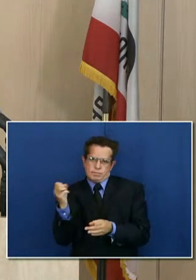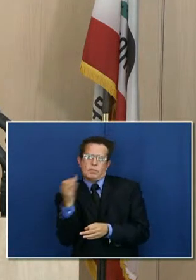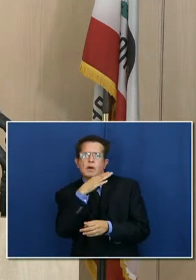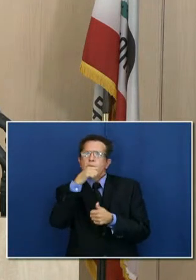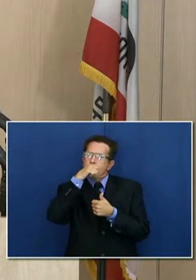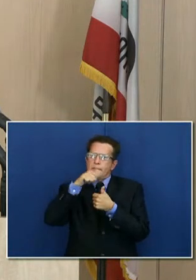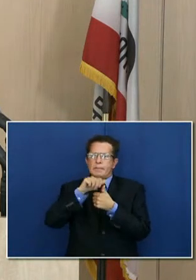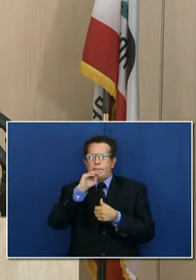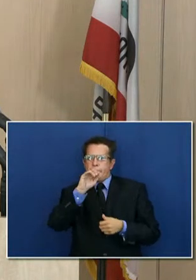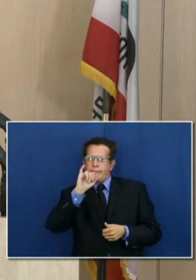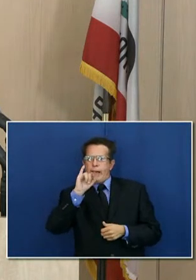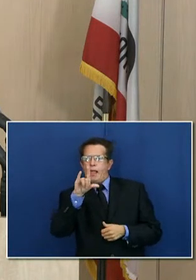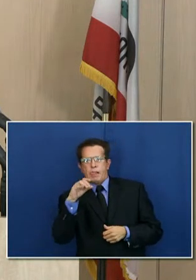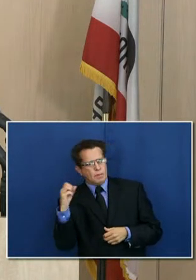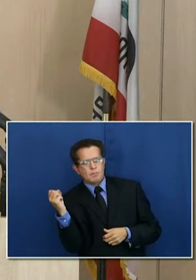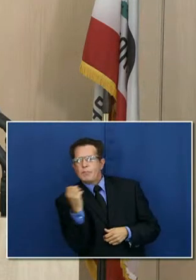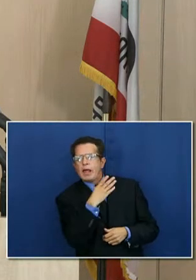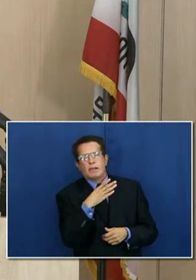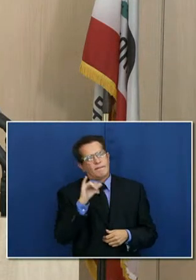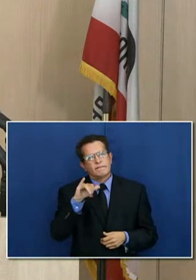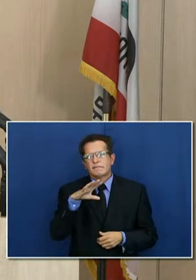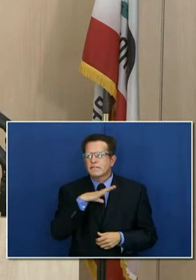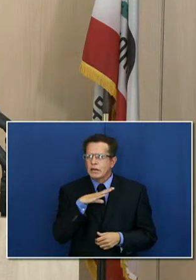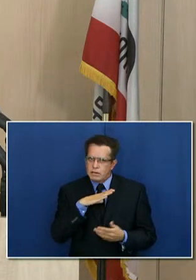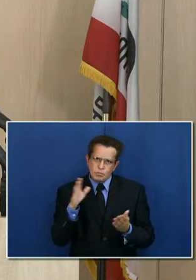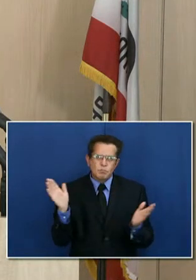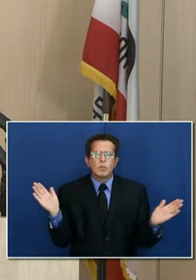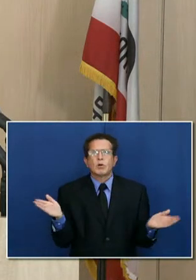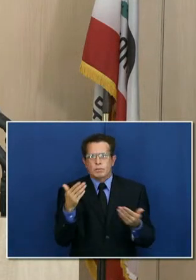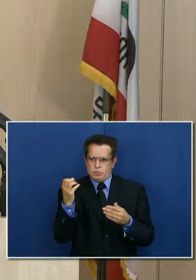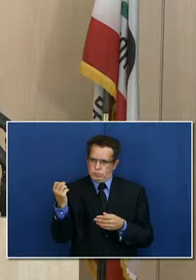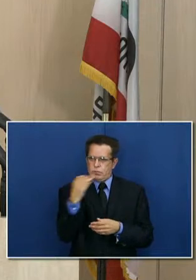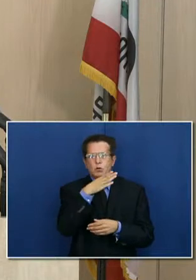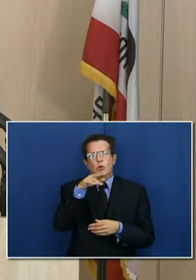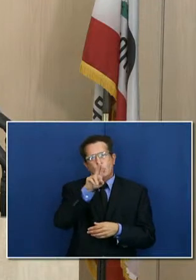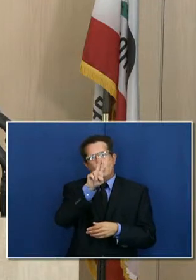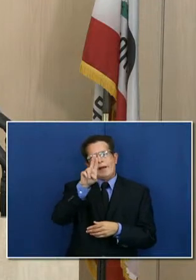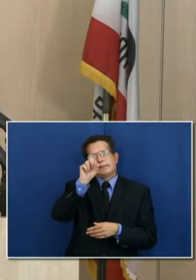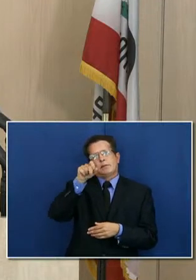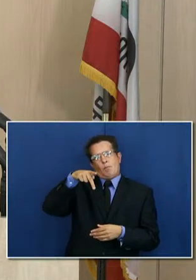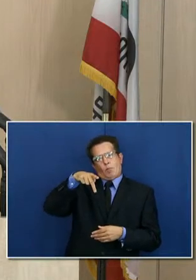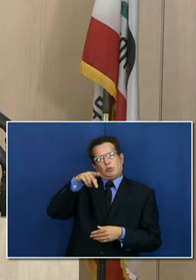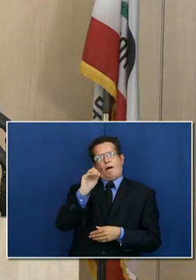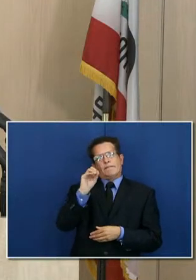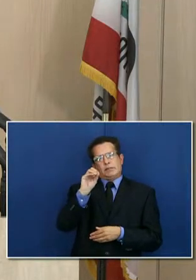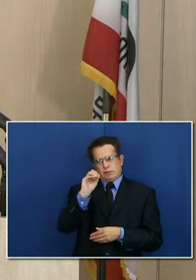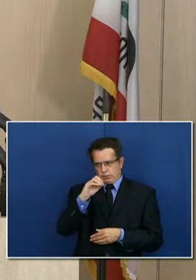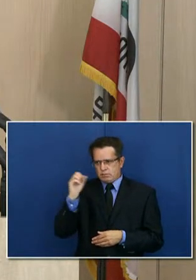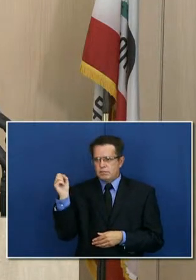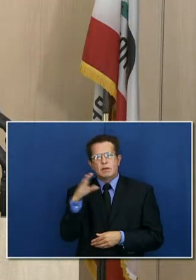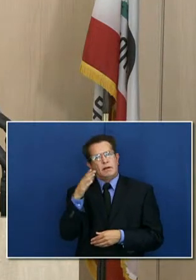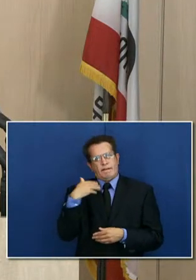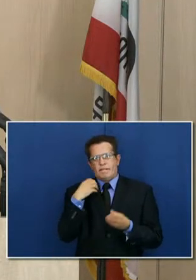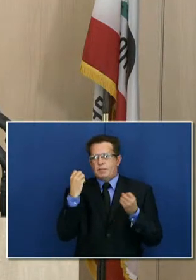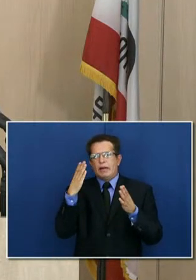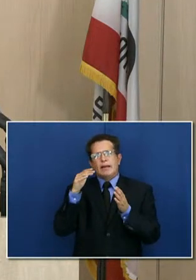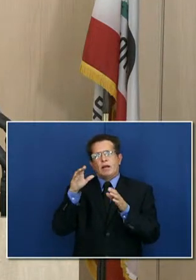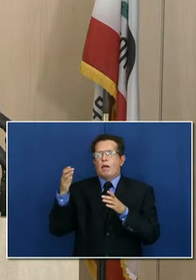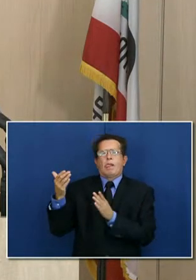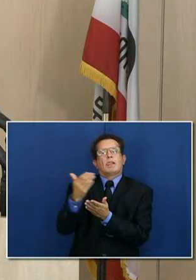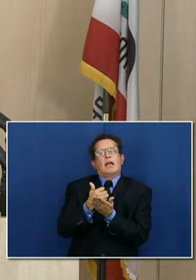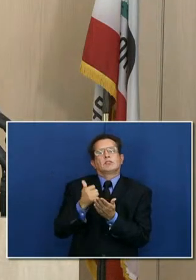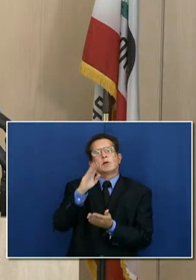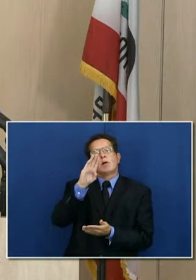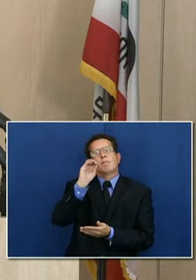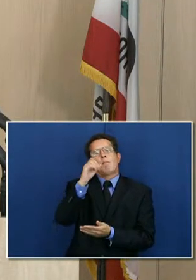mail ballots, as well as what the supervisor mentioned, which is to return it through the U.S. Postal Service, which has thousands of collection boxes that are out